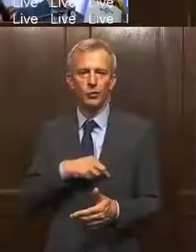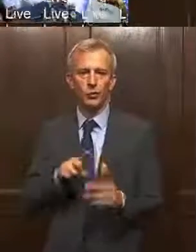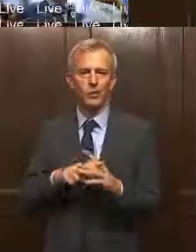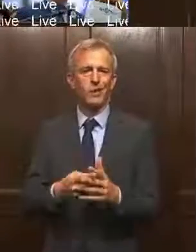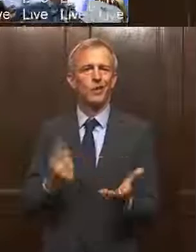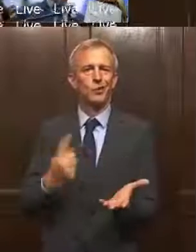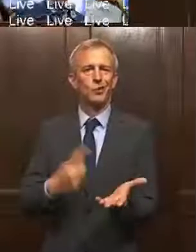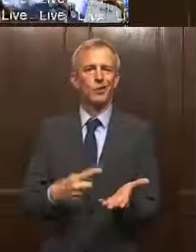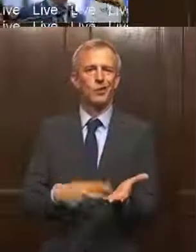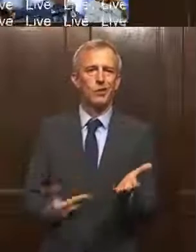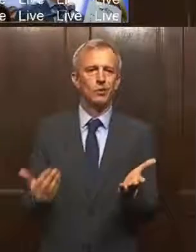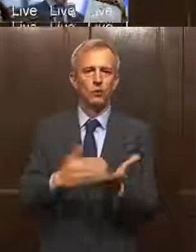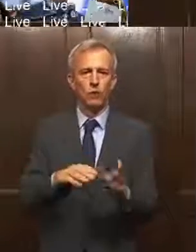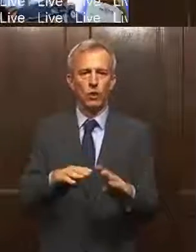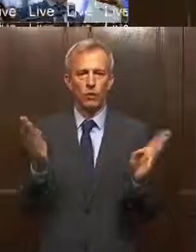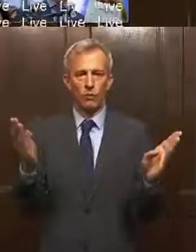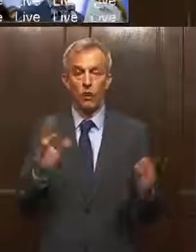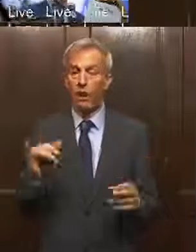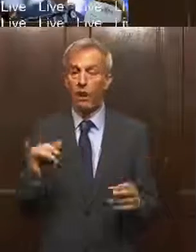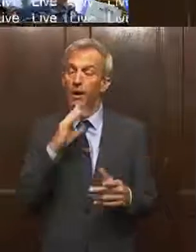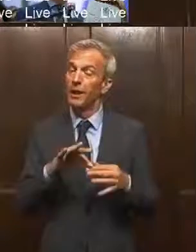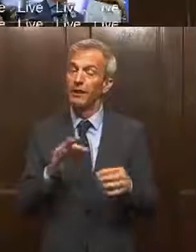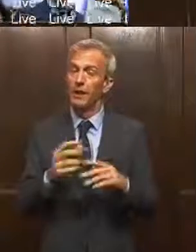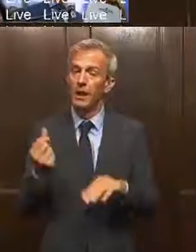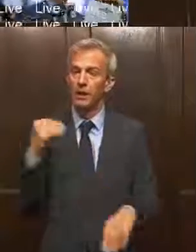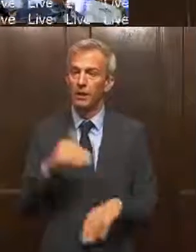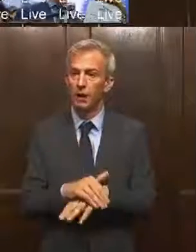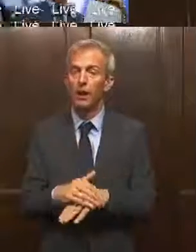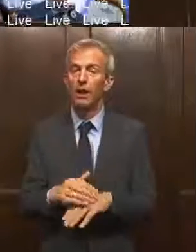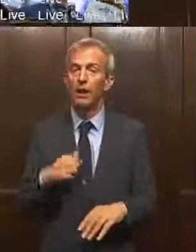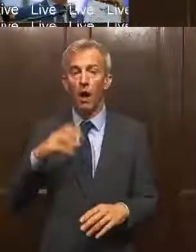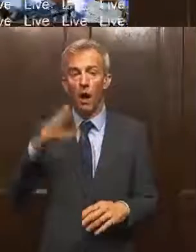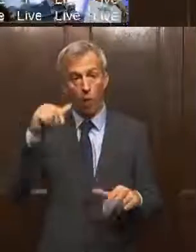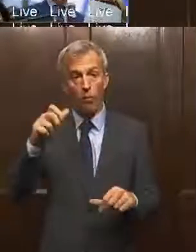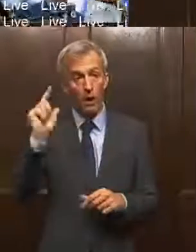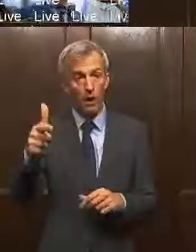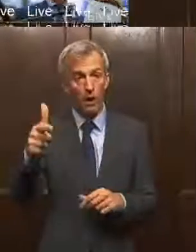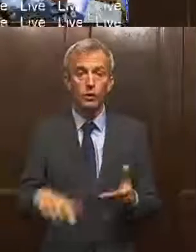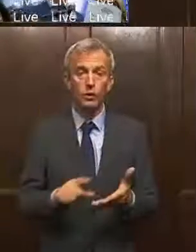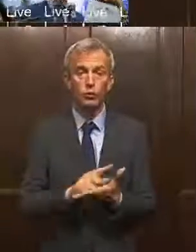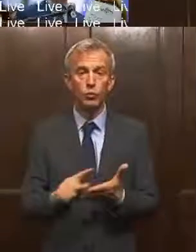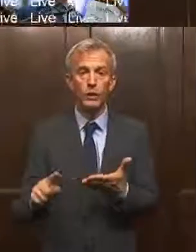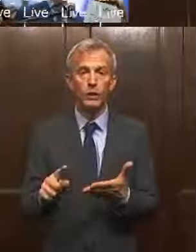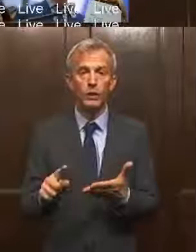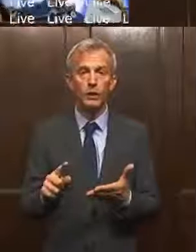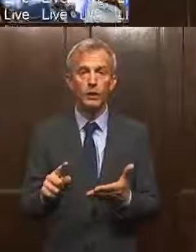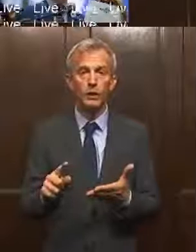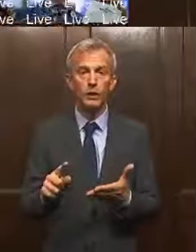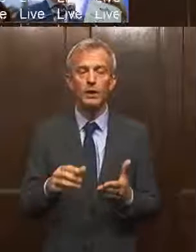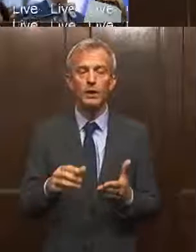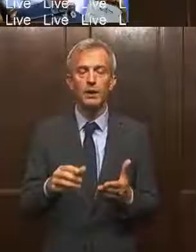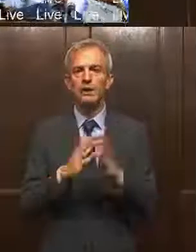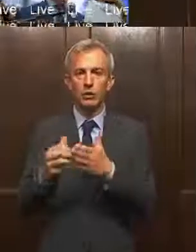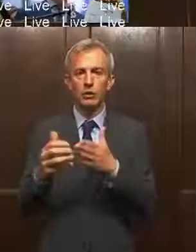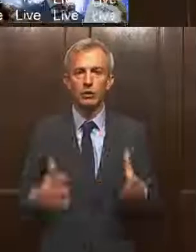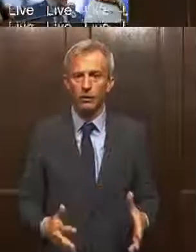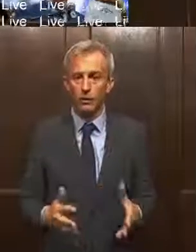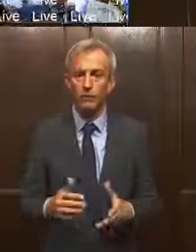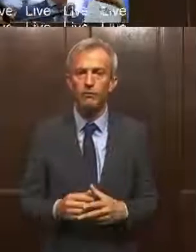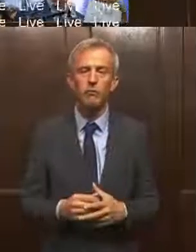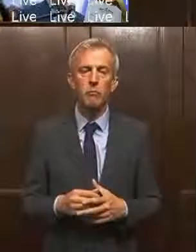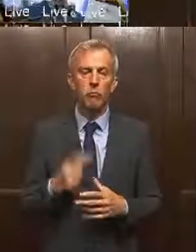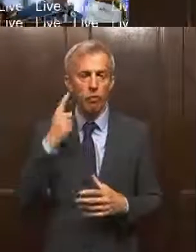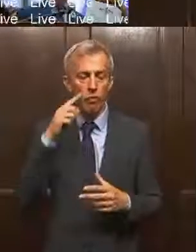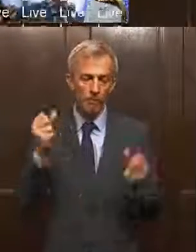reopening? And as I said last night, I hope later this week that cities' leaders, and I say that plurally from